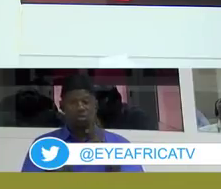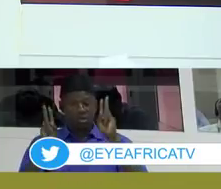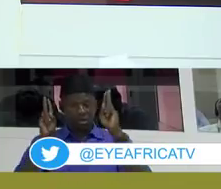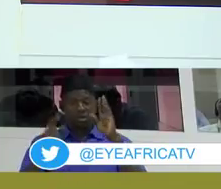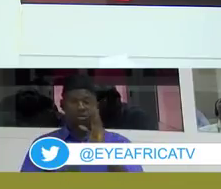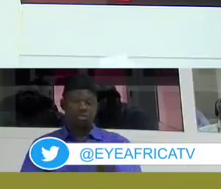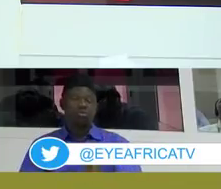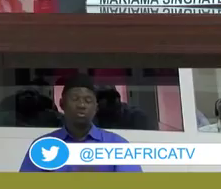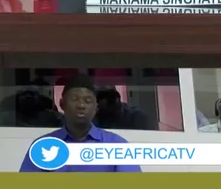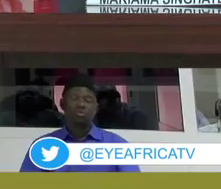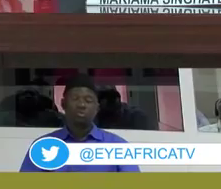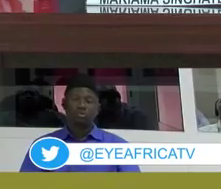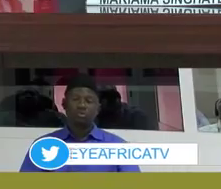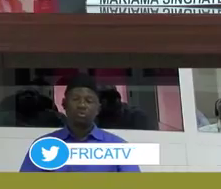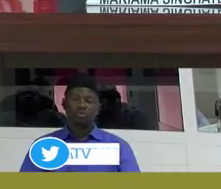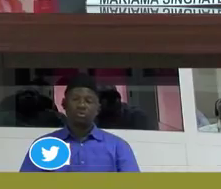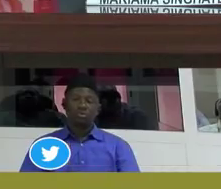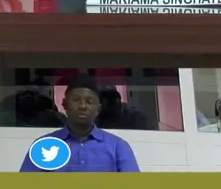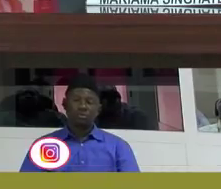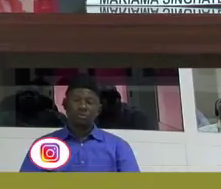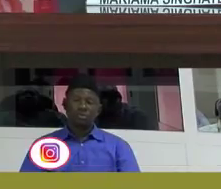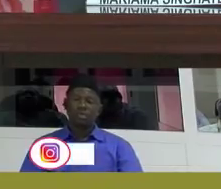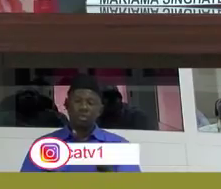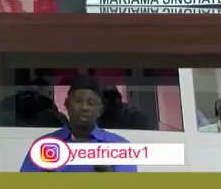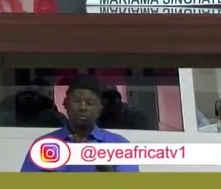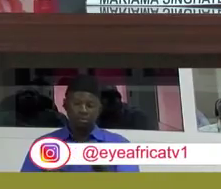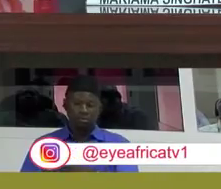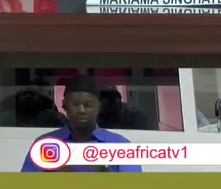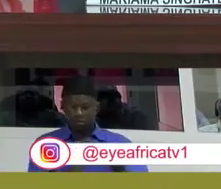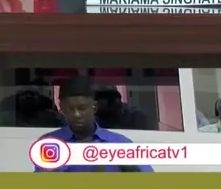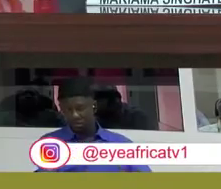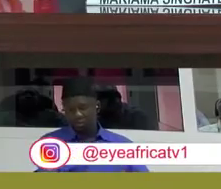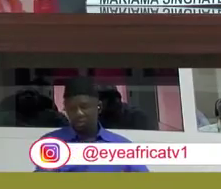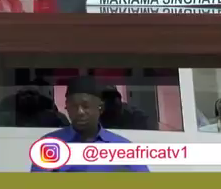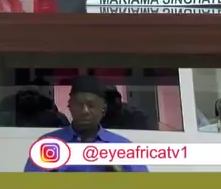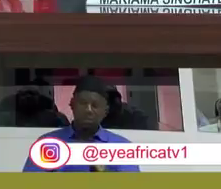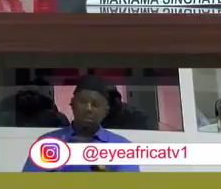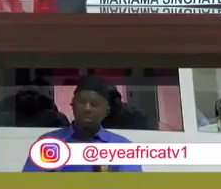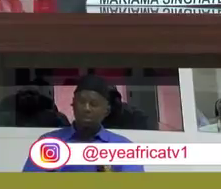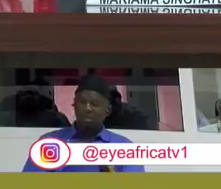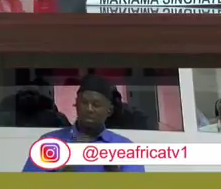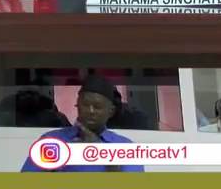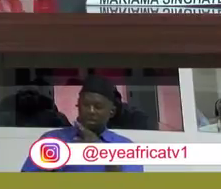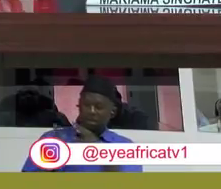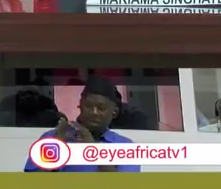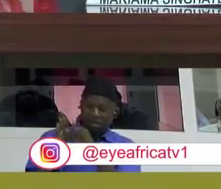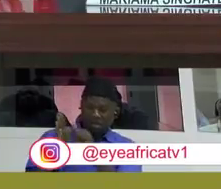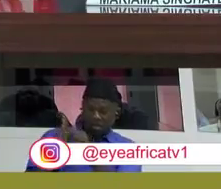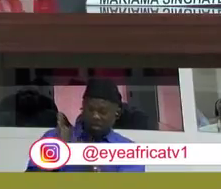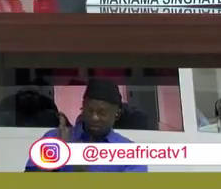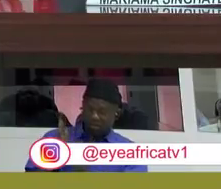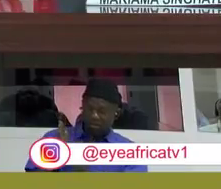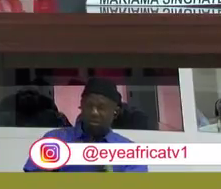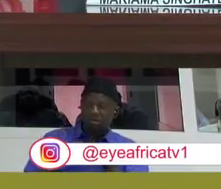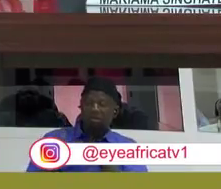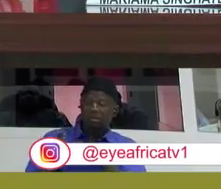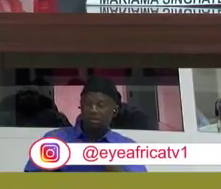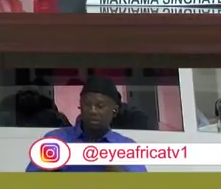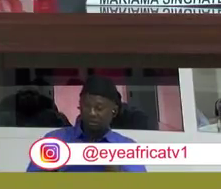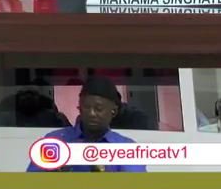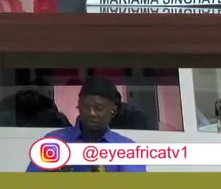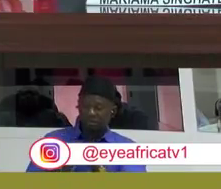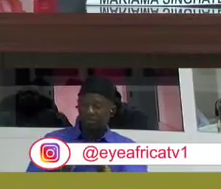That aside, the act itself is prohibited or